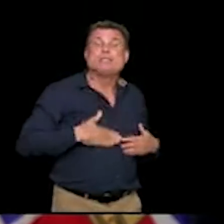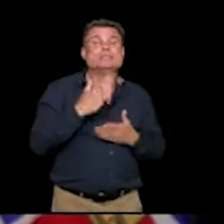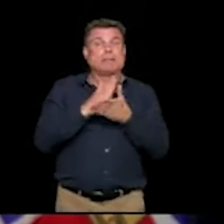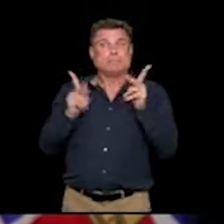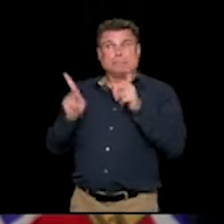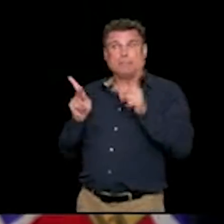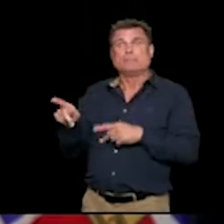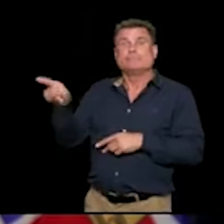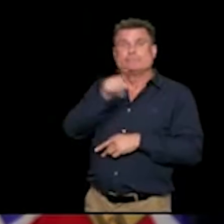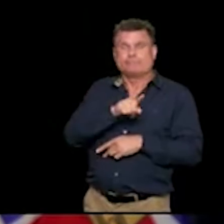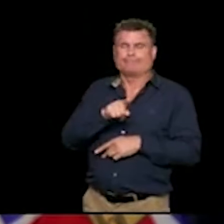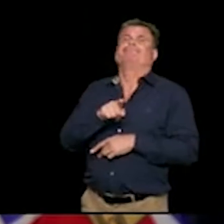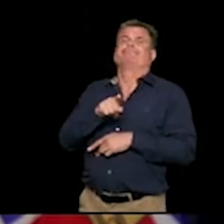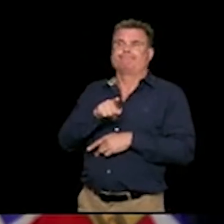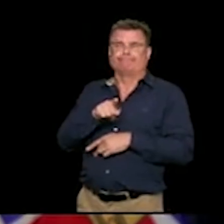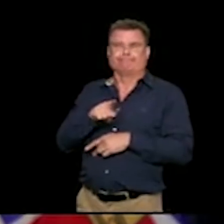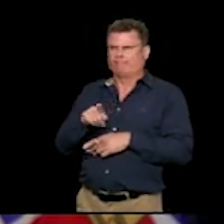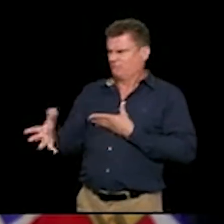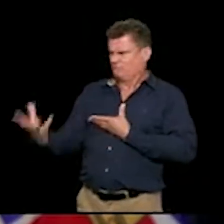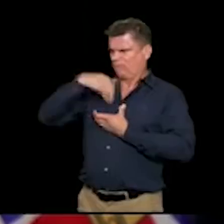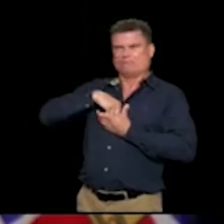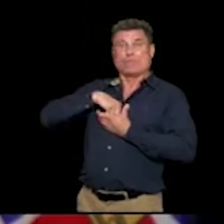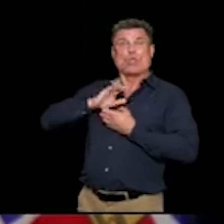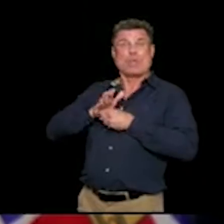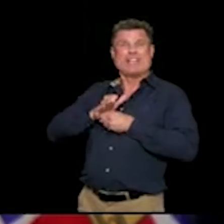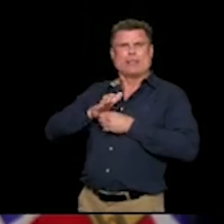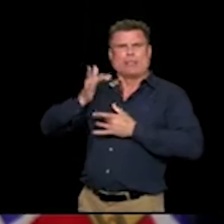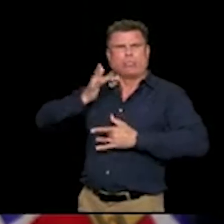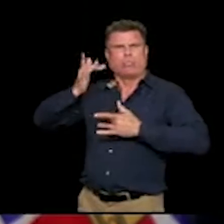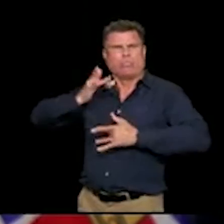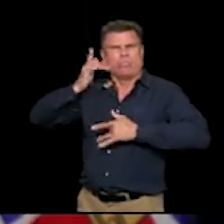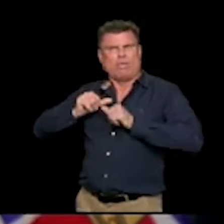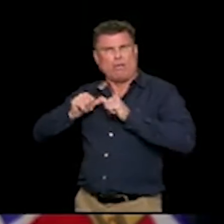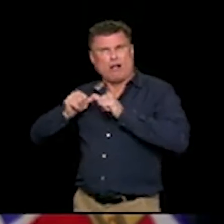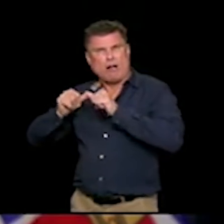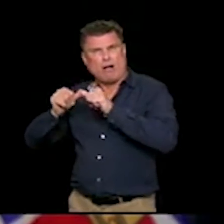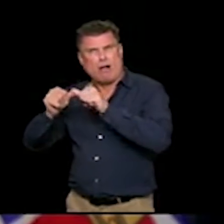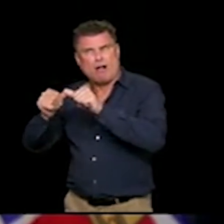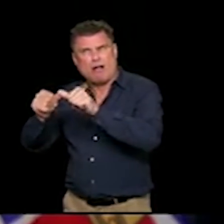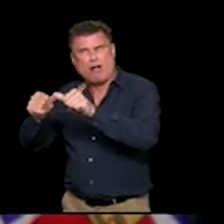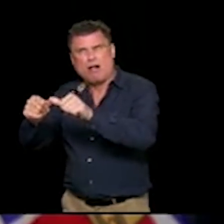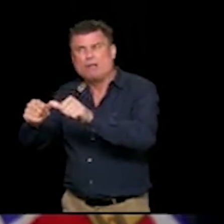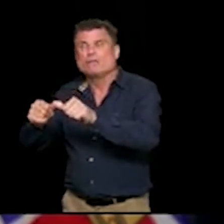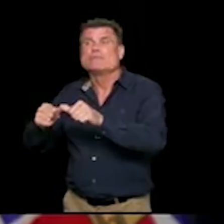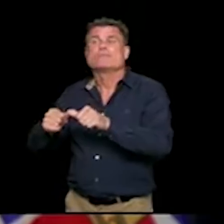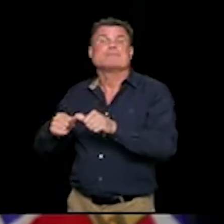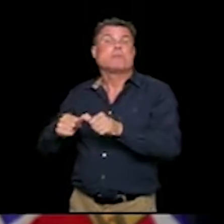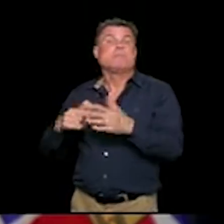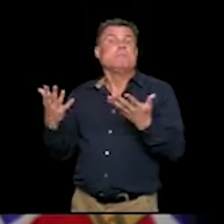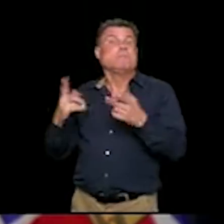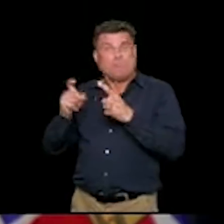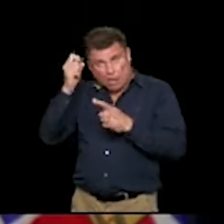long-lasting impacts, even with a milder form of the illness. So they may not have even been hospitalized. They may have had a relatively